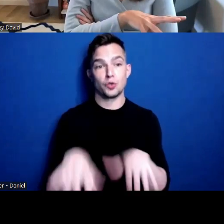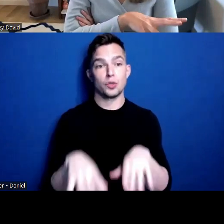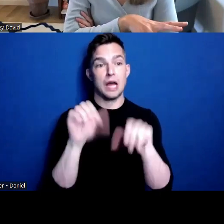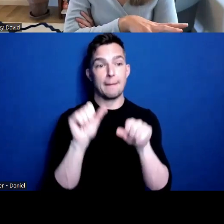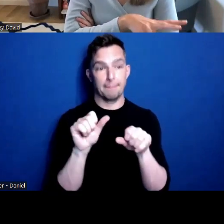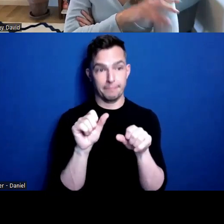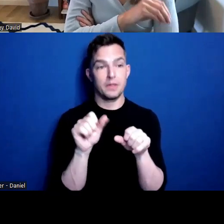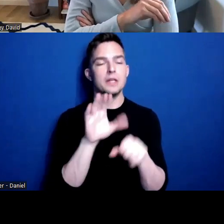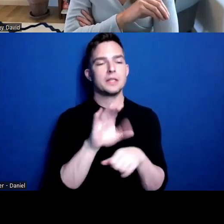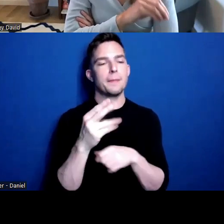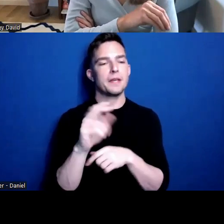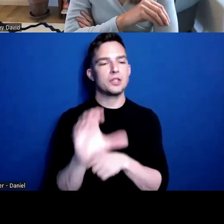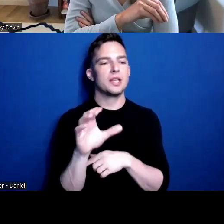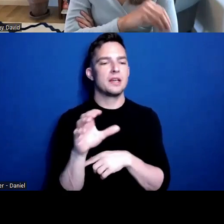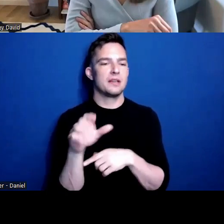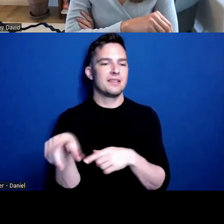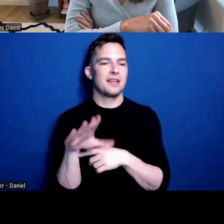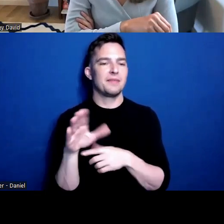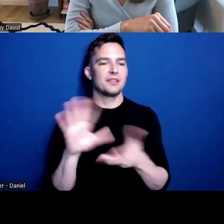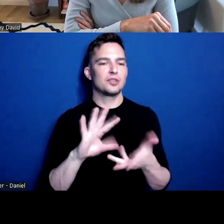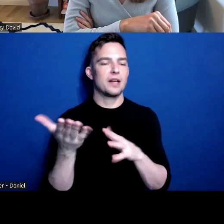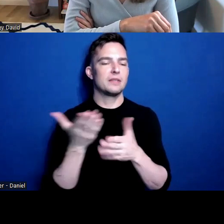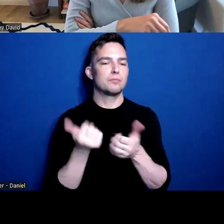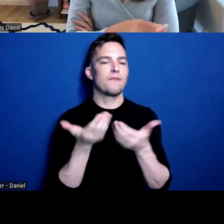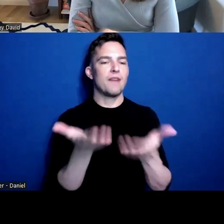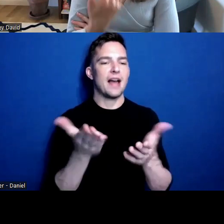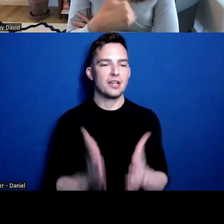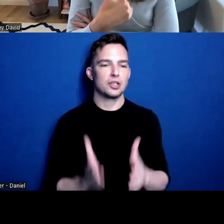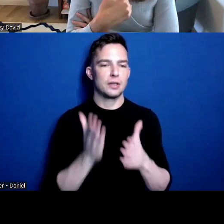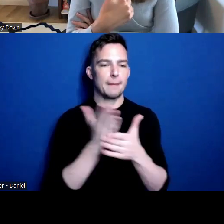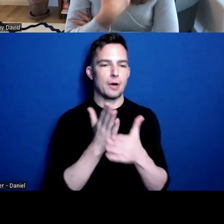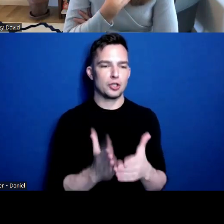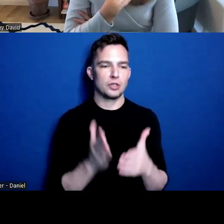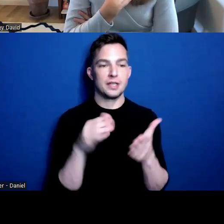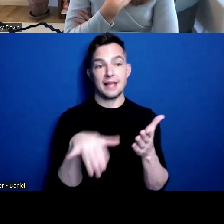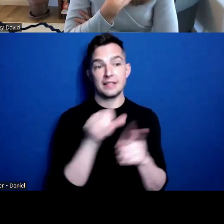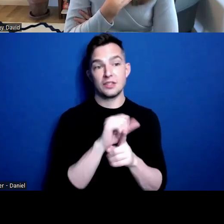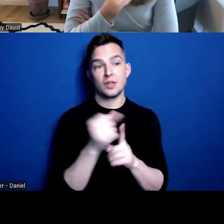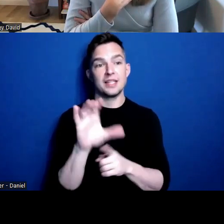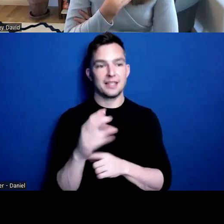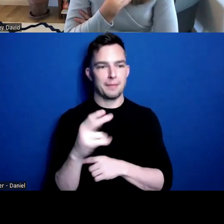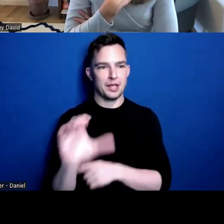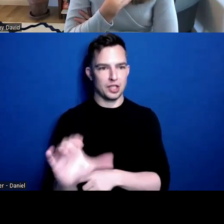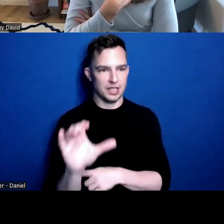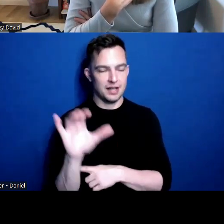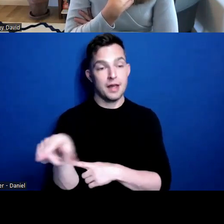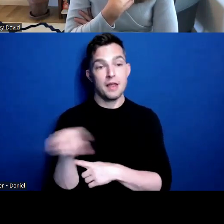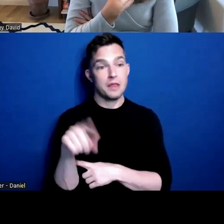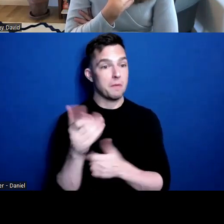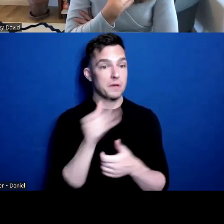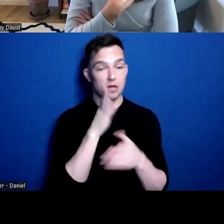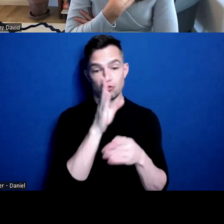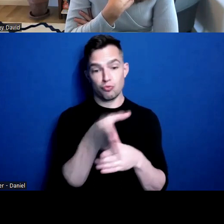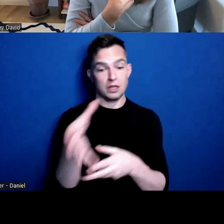having CCBHCs as crisis provider partners. So in this scenario, the CCBHC might not directly